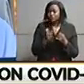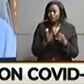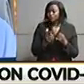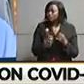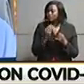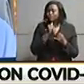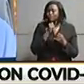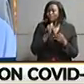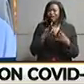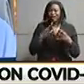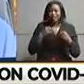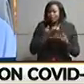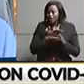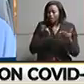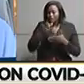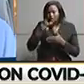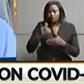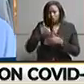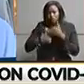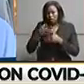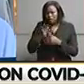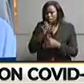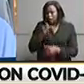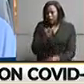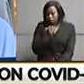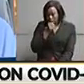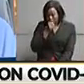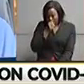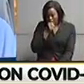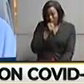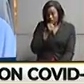do not allow anybody near you who is coughing